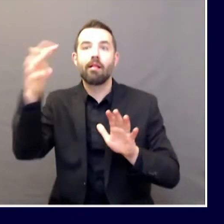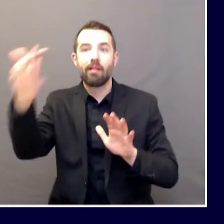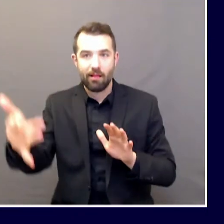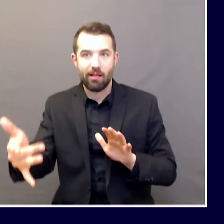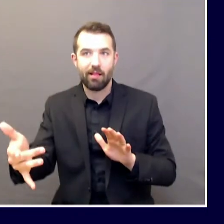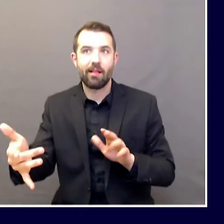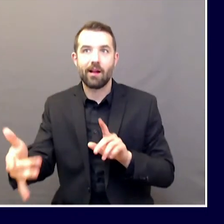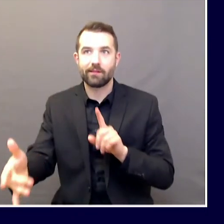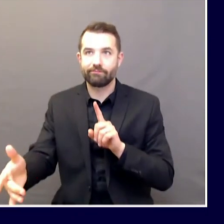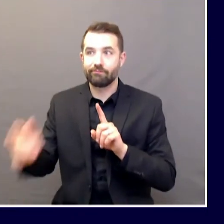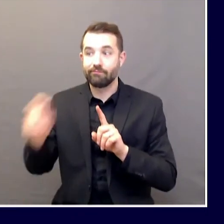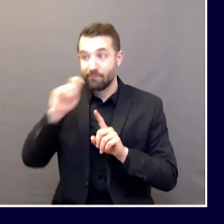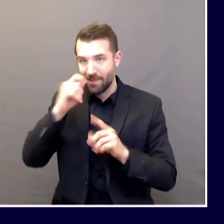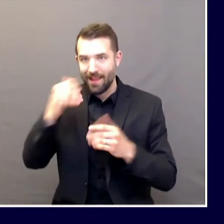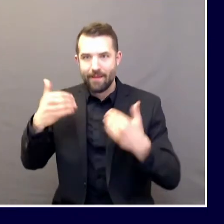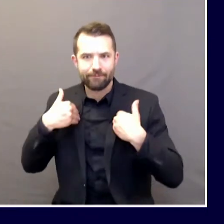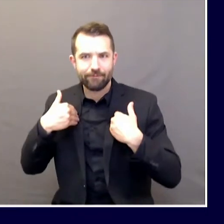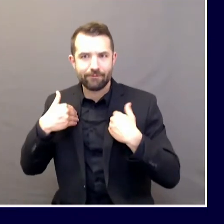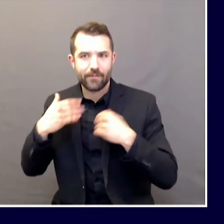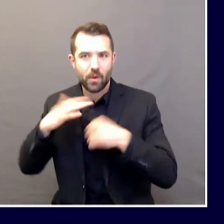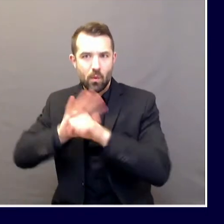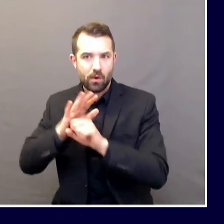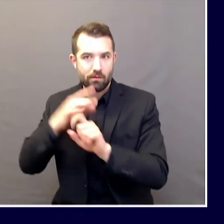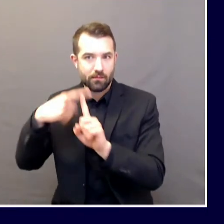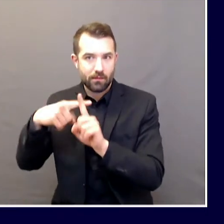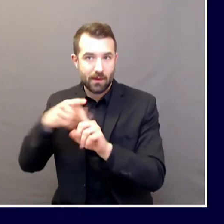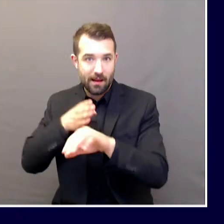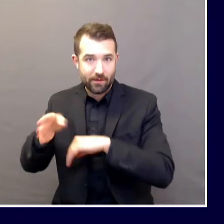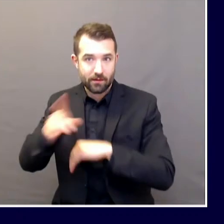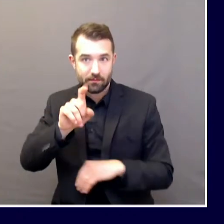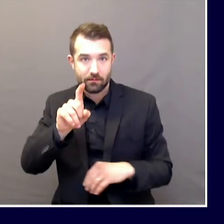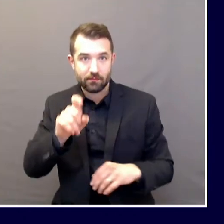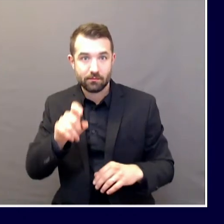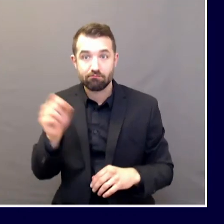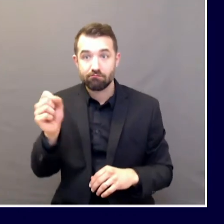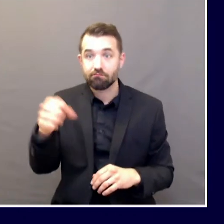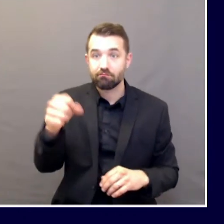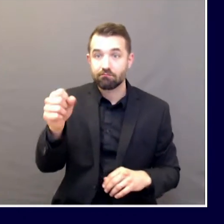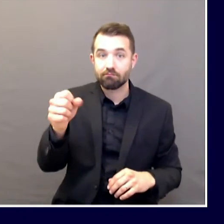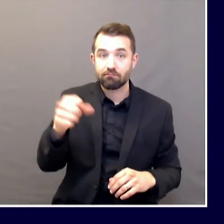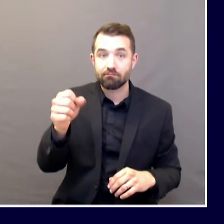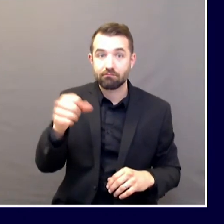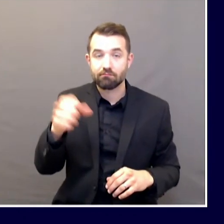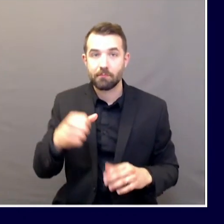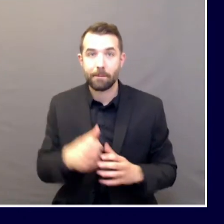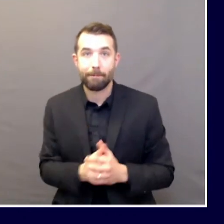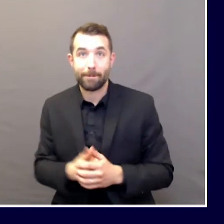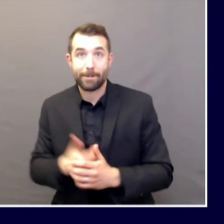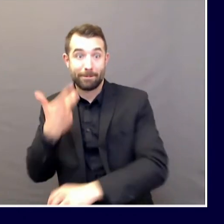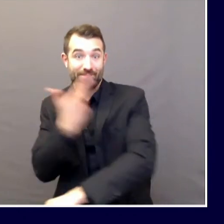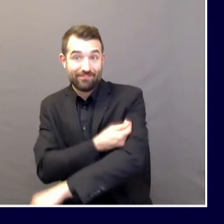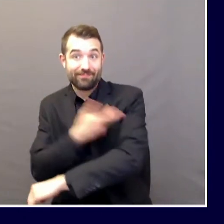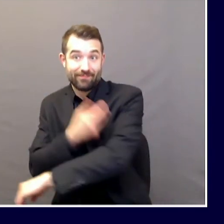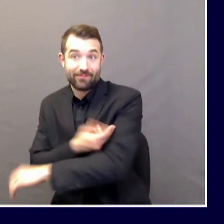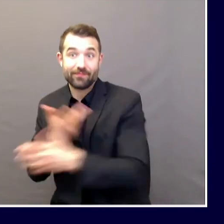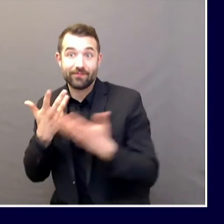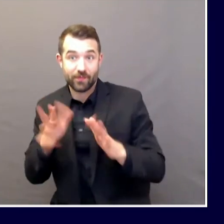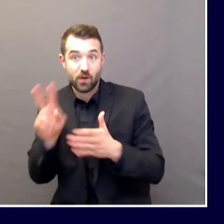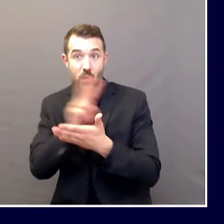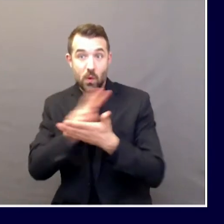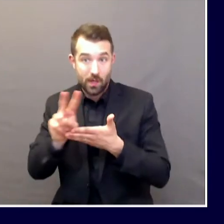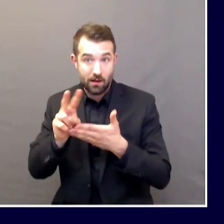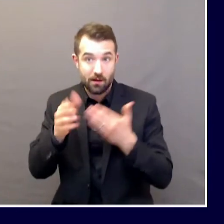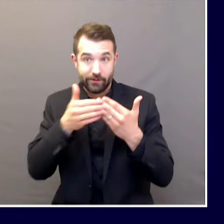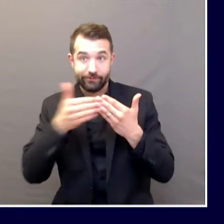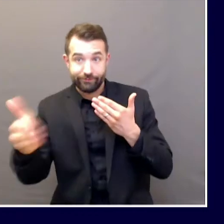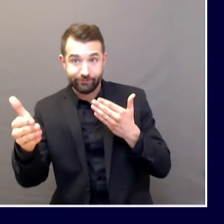positive and had confirmed COVID even after they've been vaccinated. The vaccines, although they are strikingly effective, are